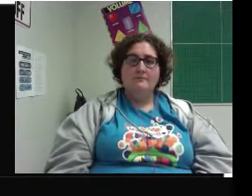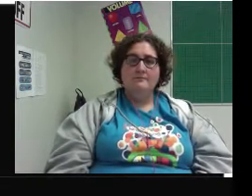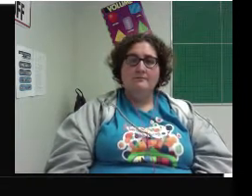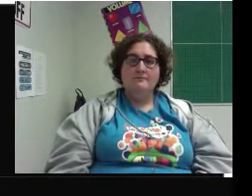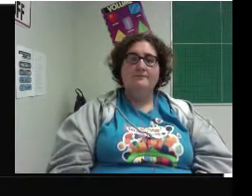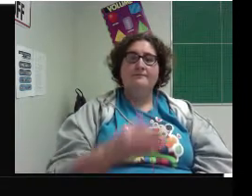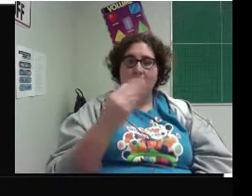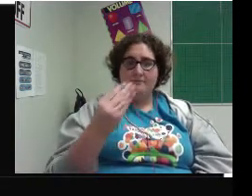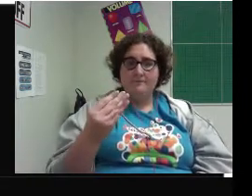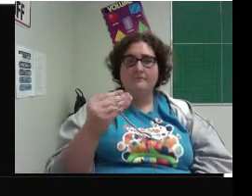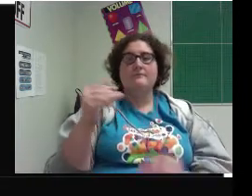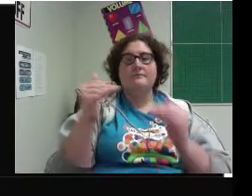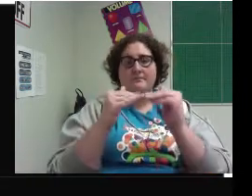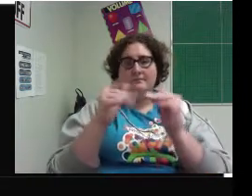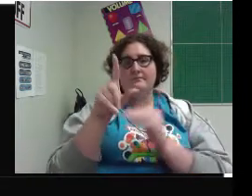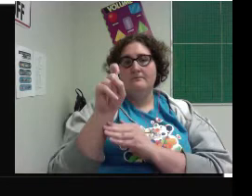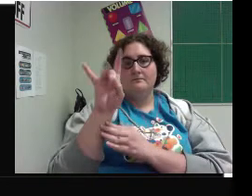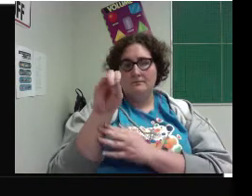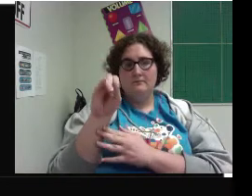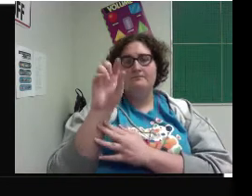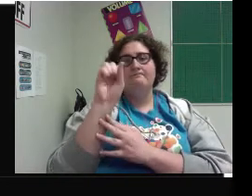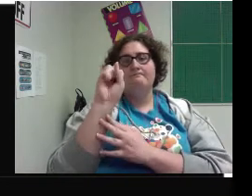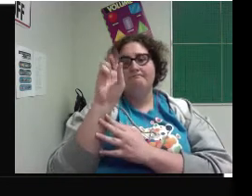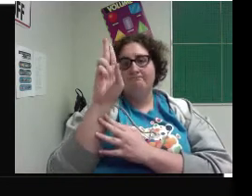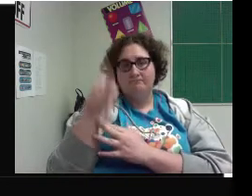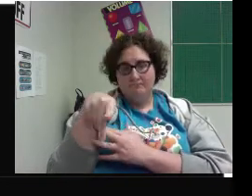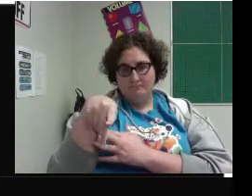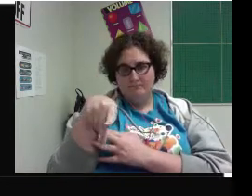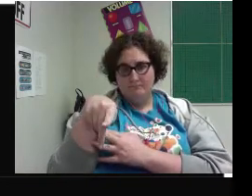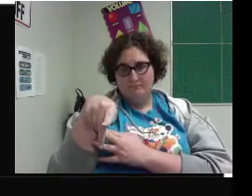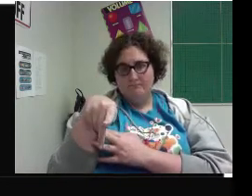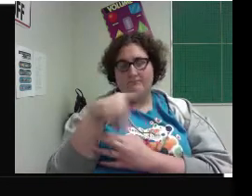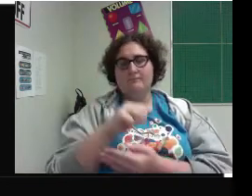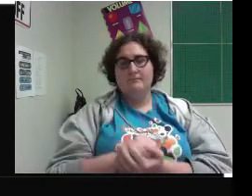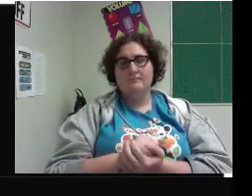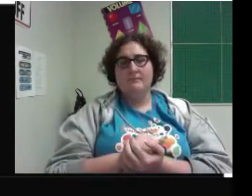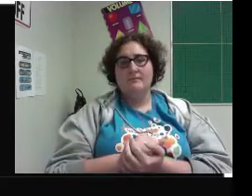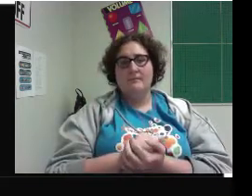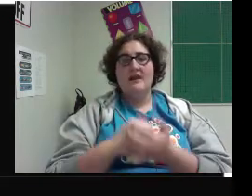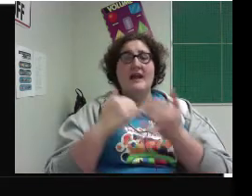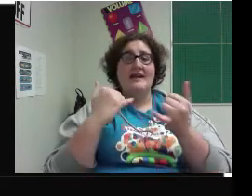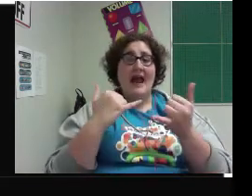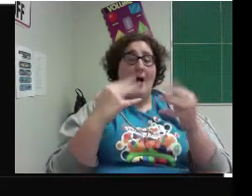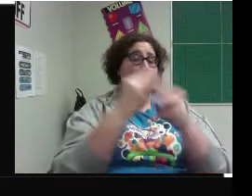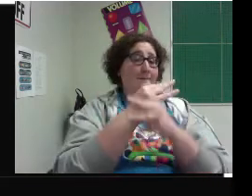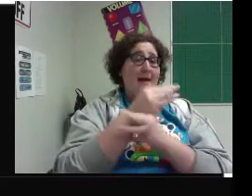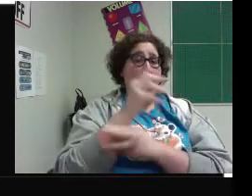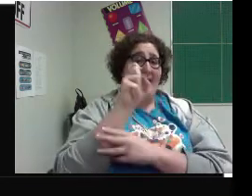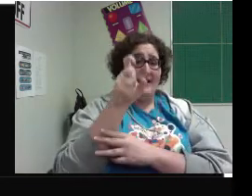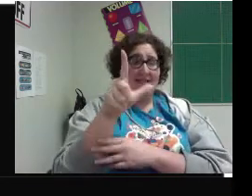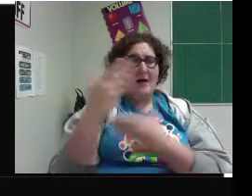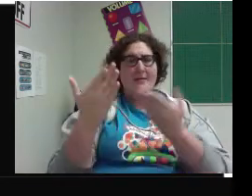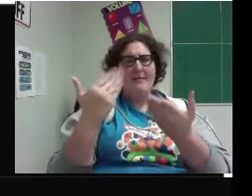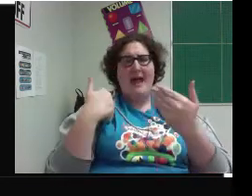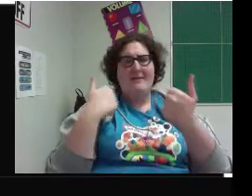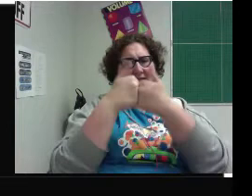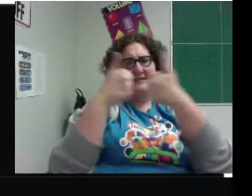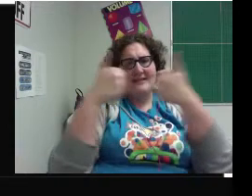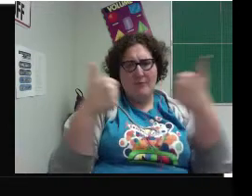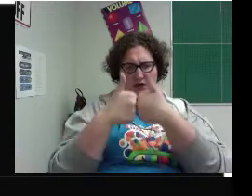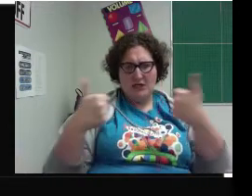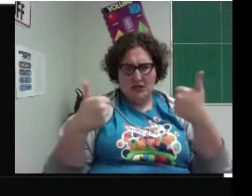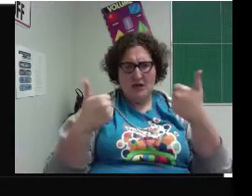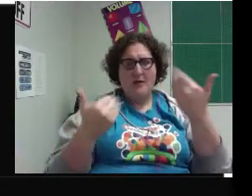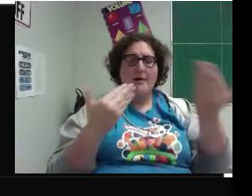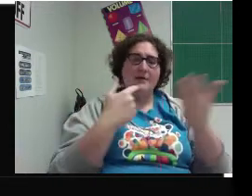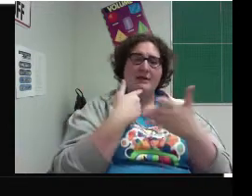and supplementary. Now, the textbook or Math Excel might separate those into two separate things. Like they